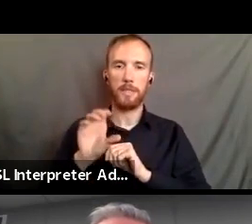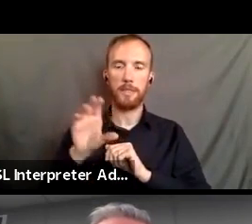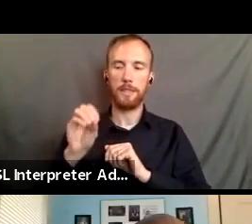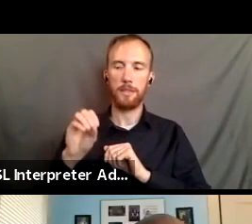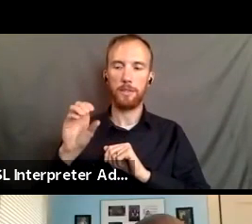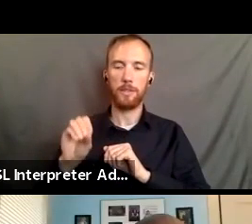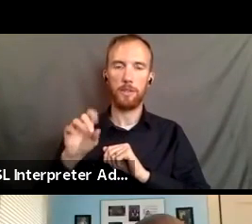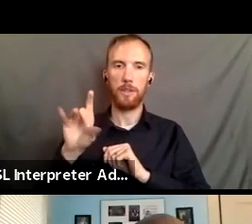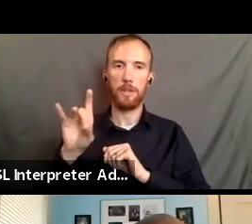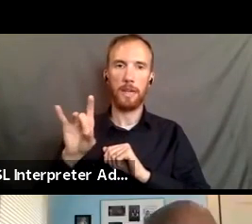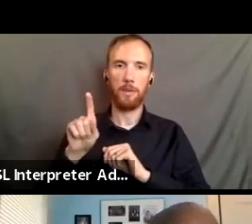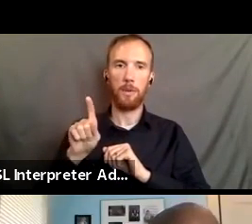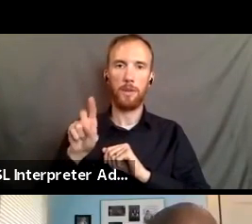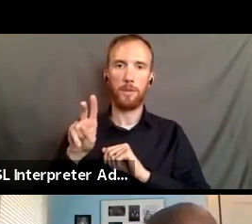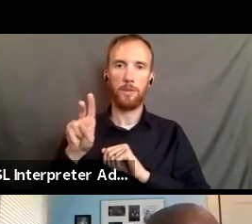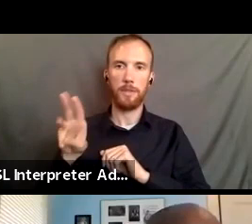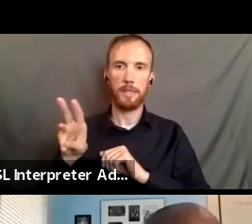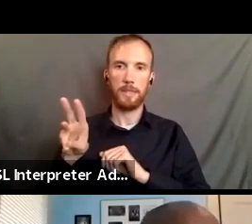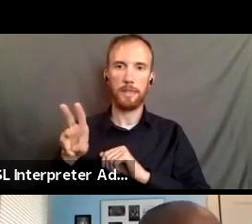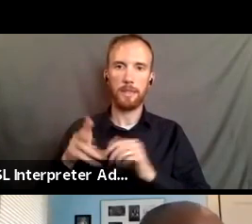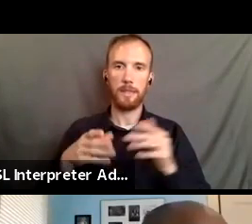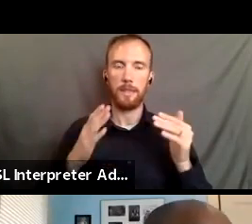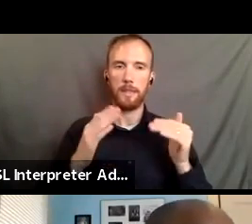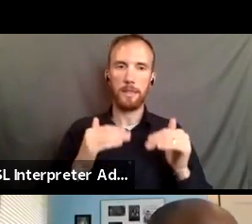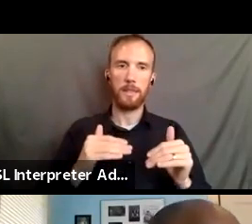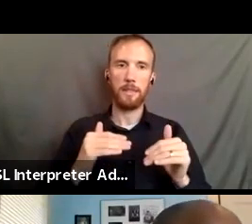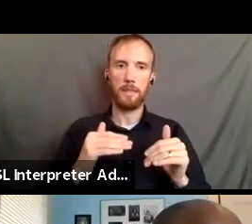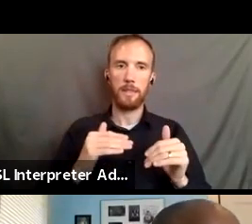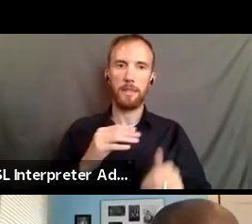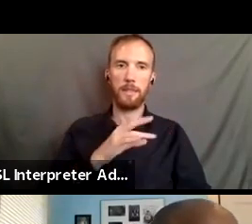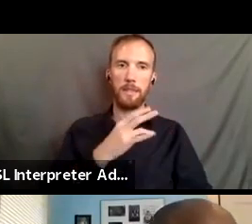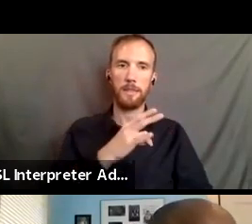wc008126 and 17